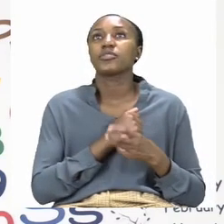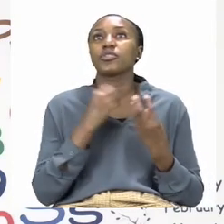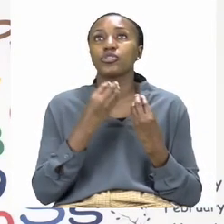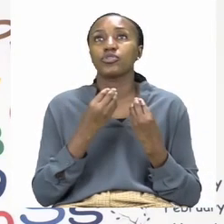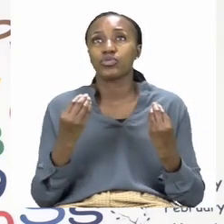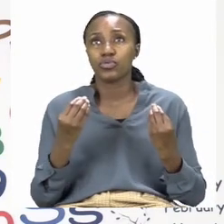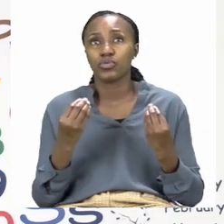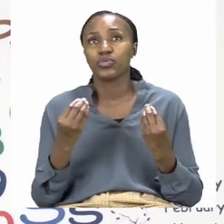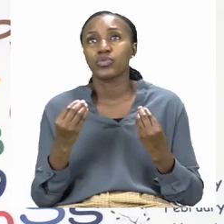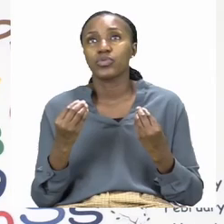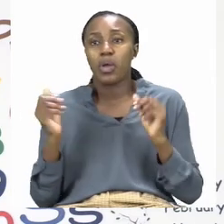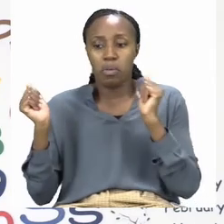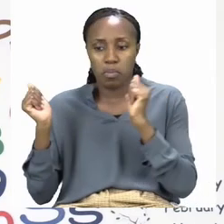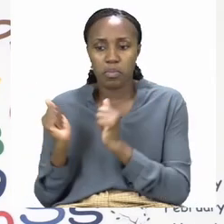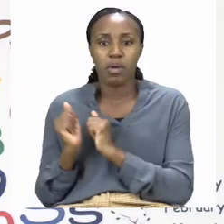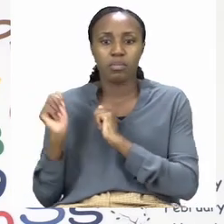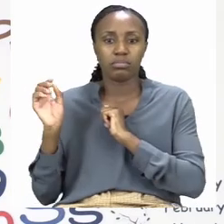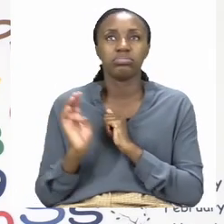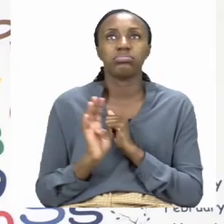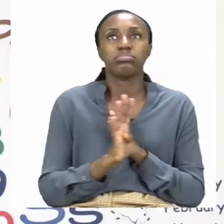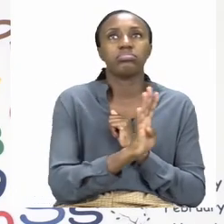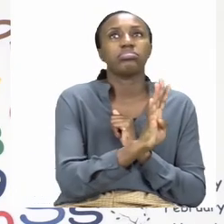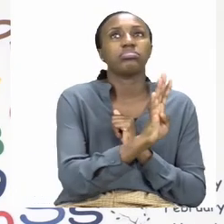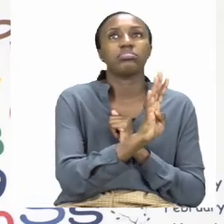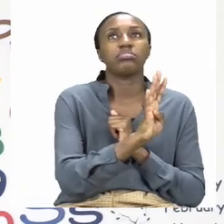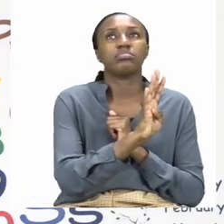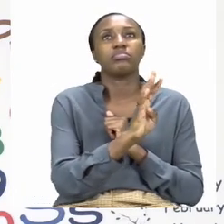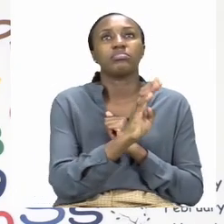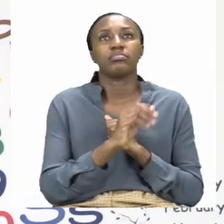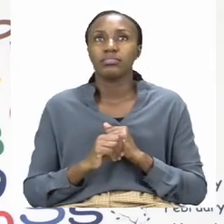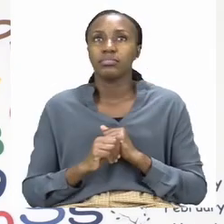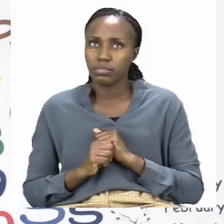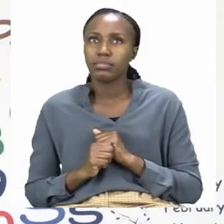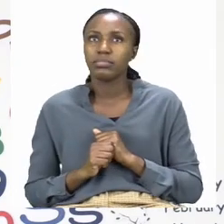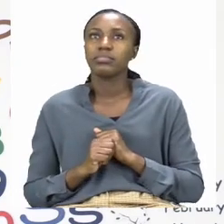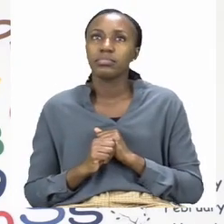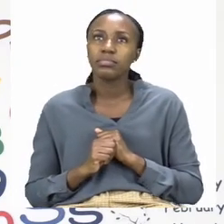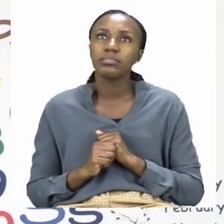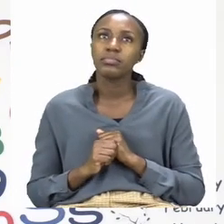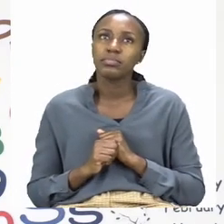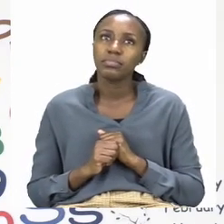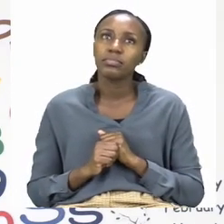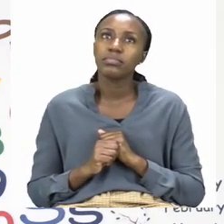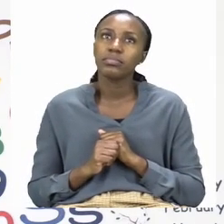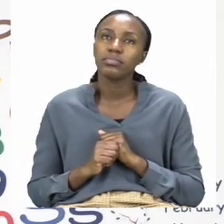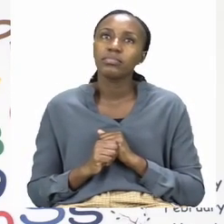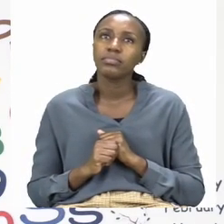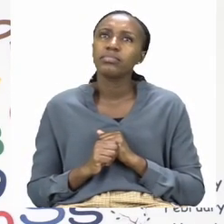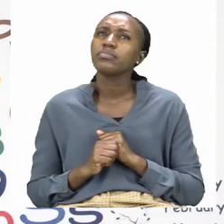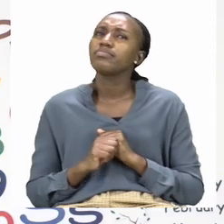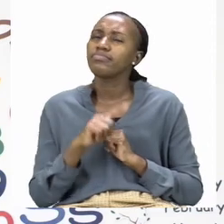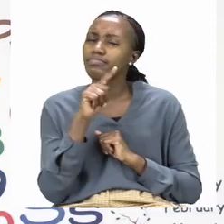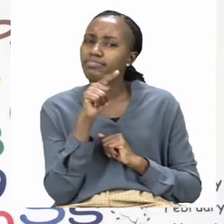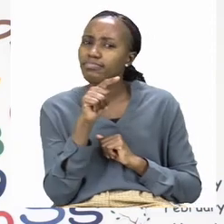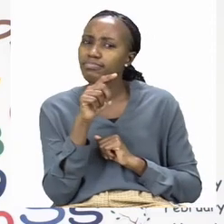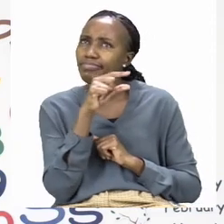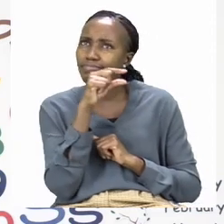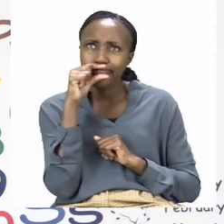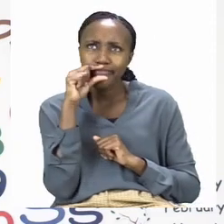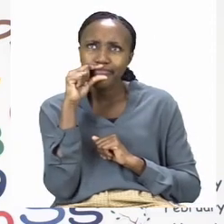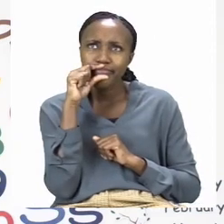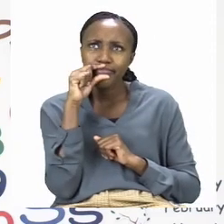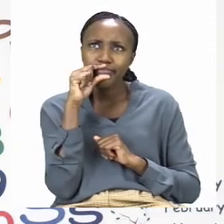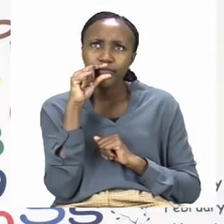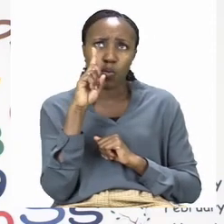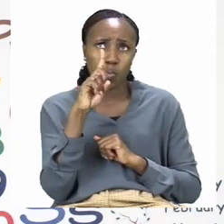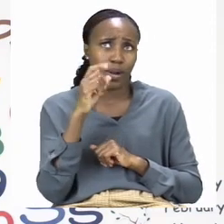the kids. Now, let's look at the naming word. Are we